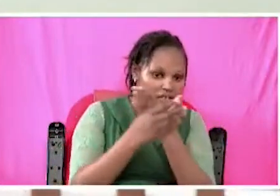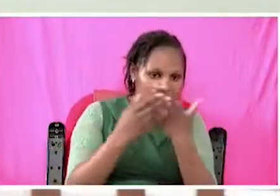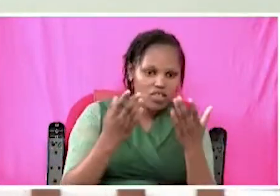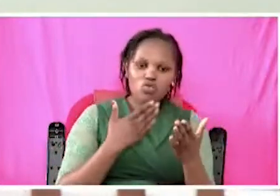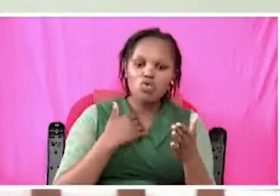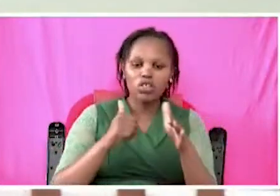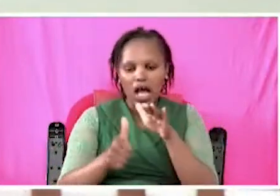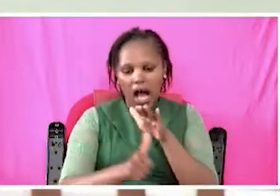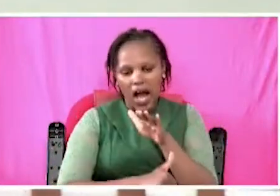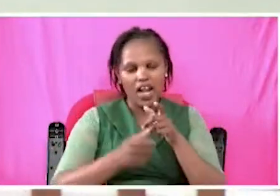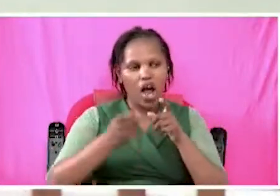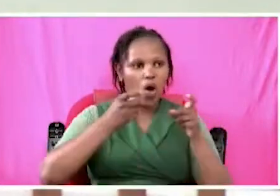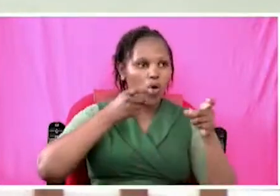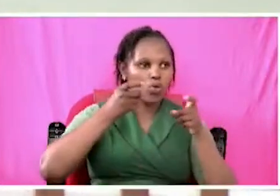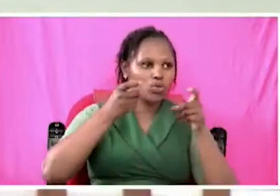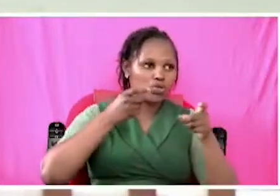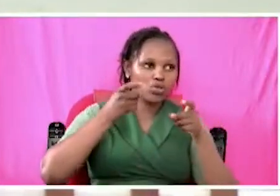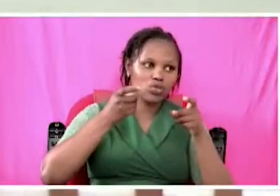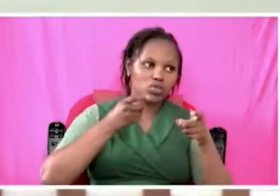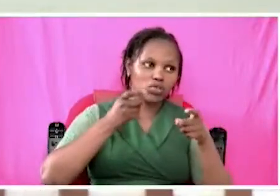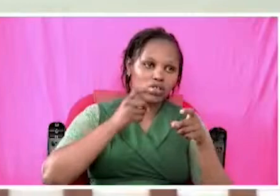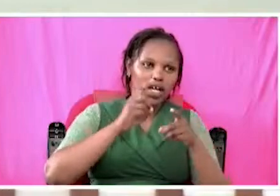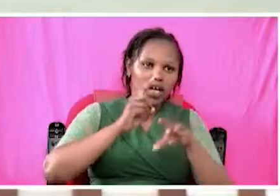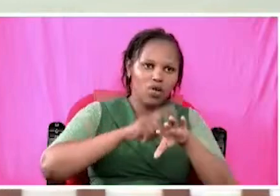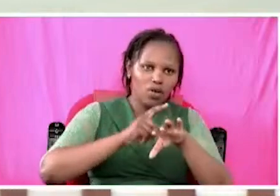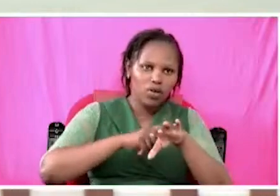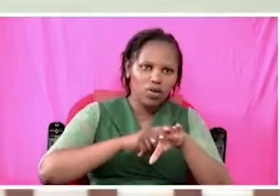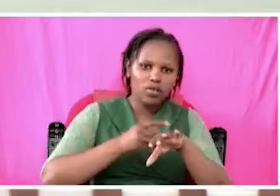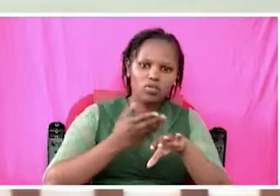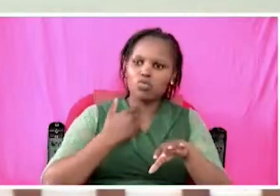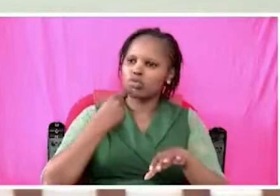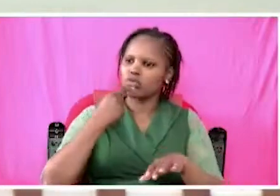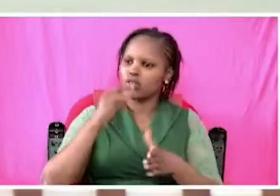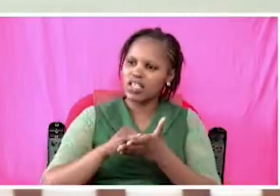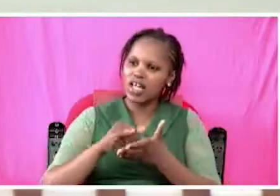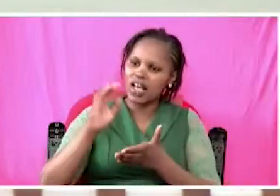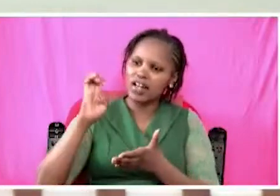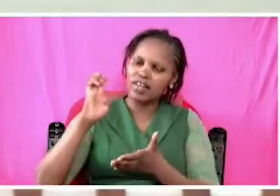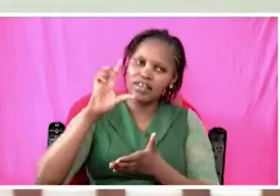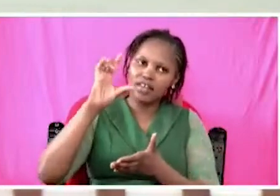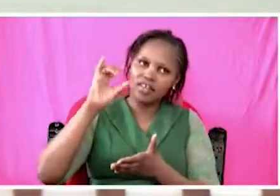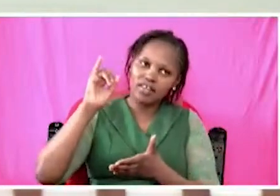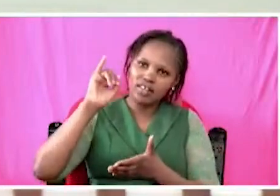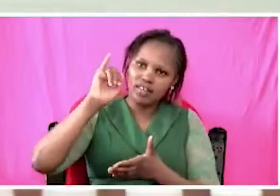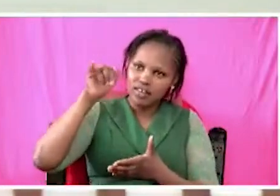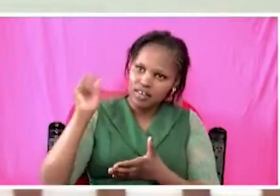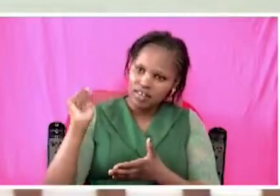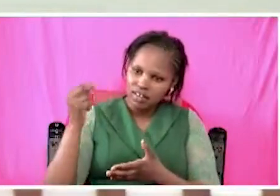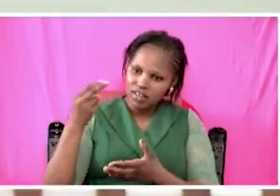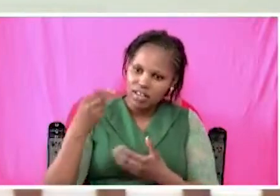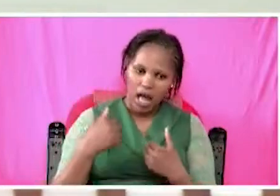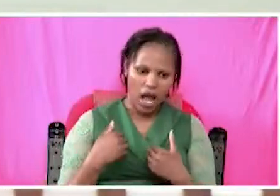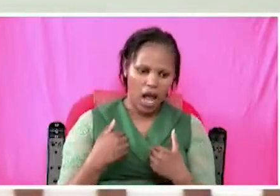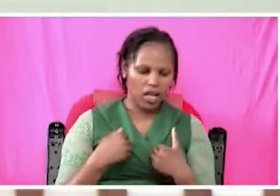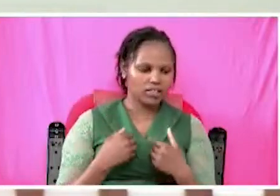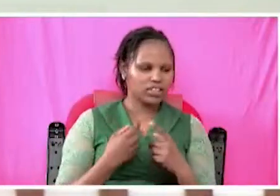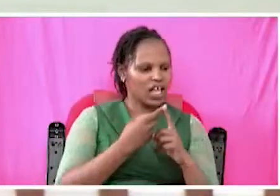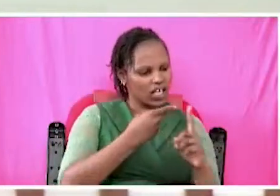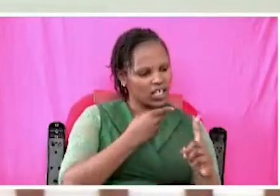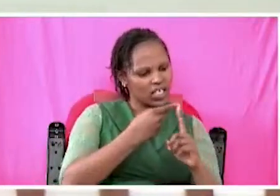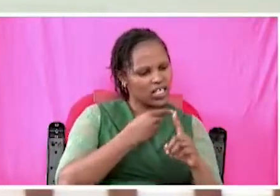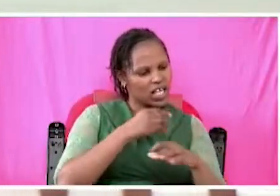control. When she was told that Elijah, the man of God, has slaughtered all the